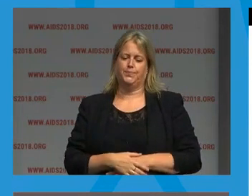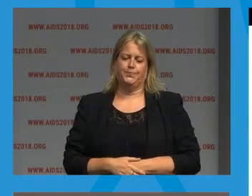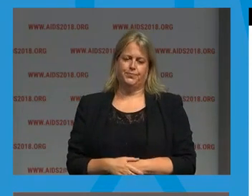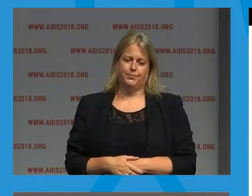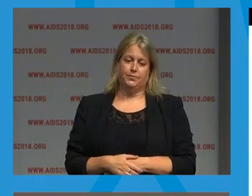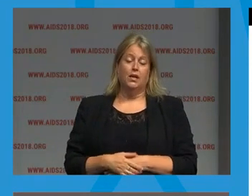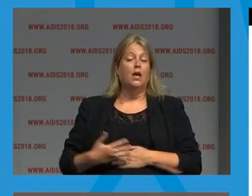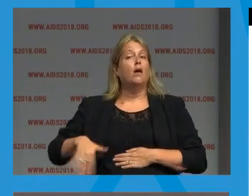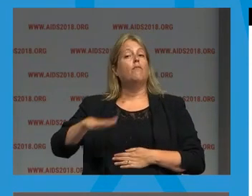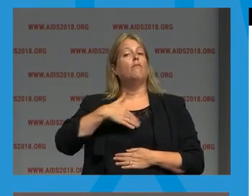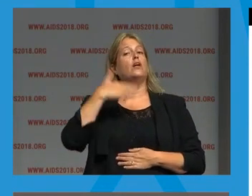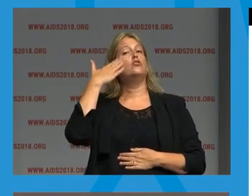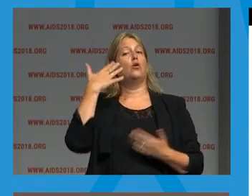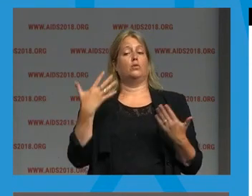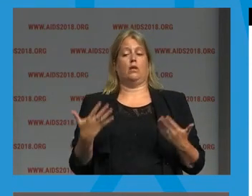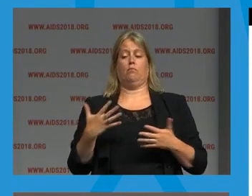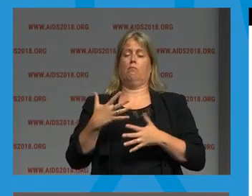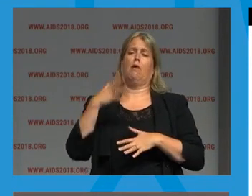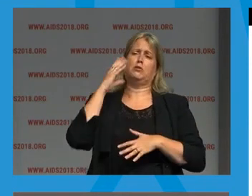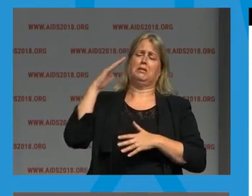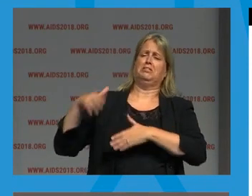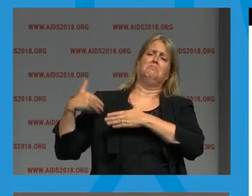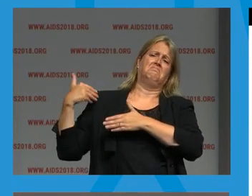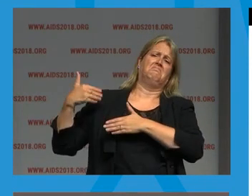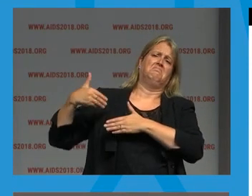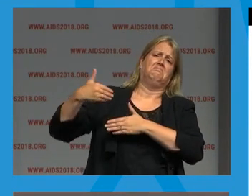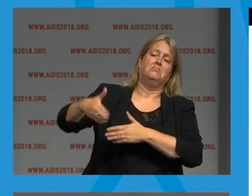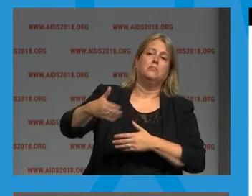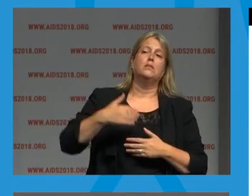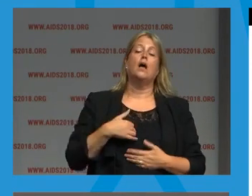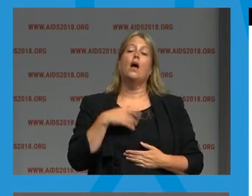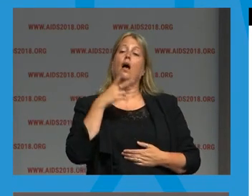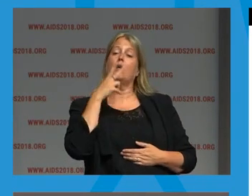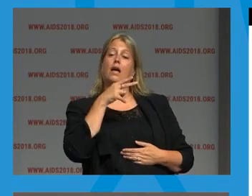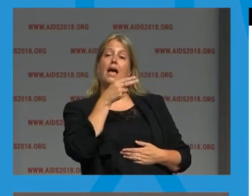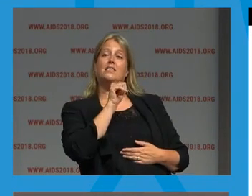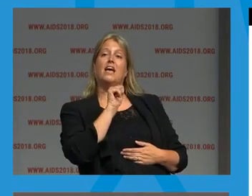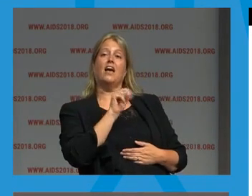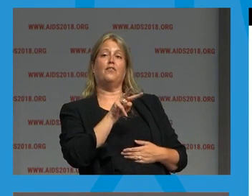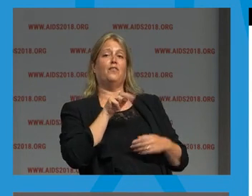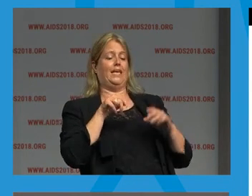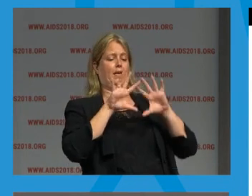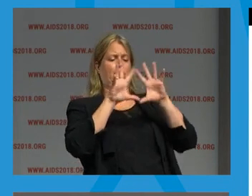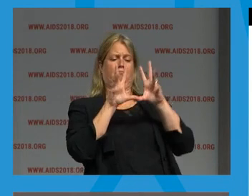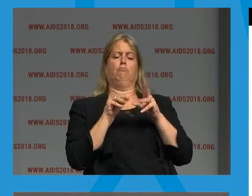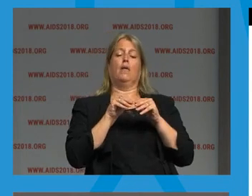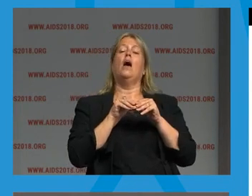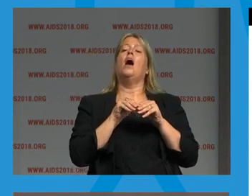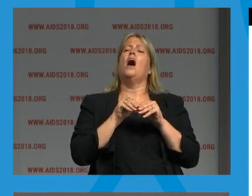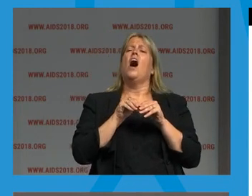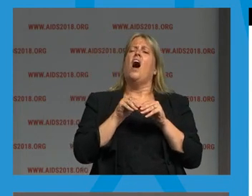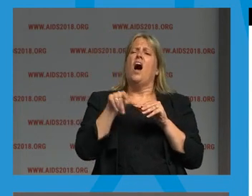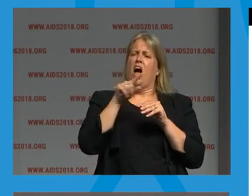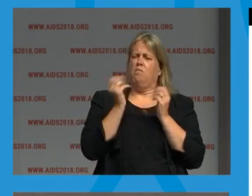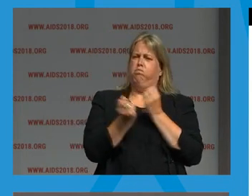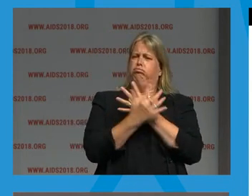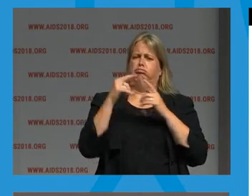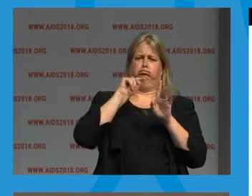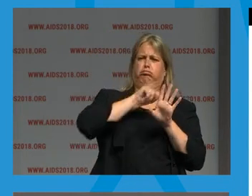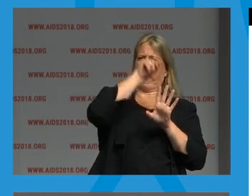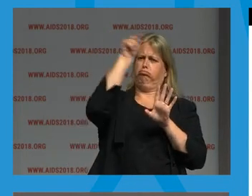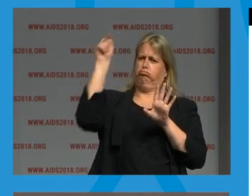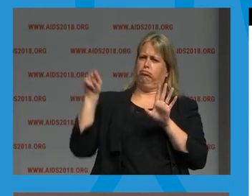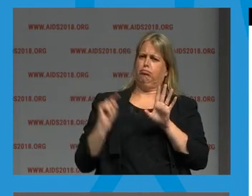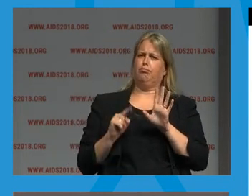We know now from years of experience that if one looks at the HIV envelope trimer, there are major sites